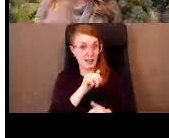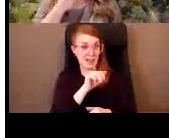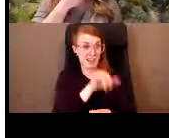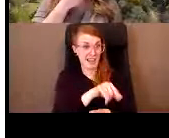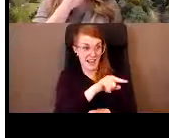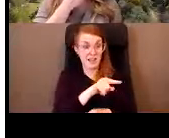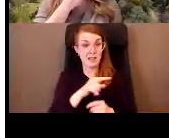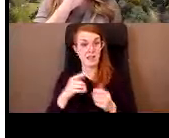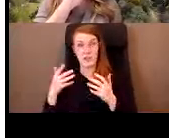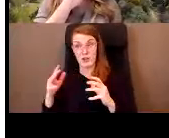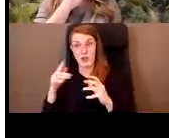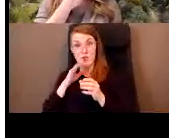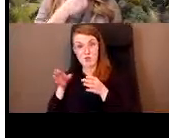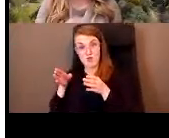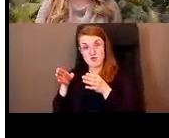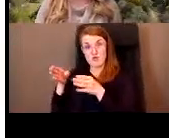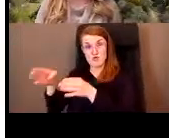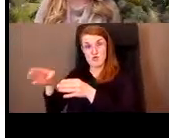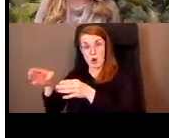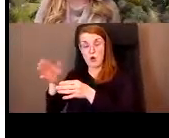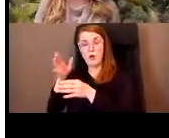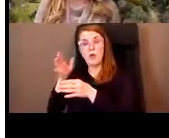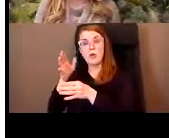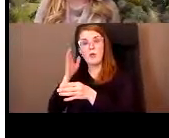road pedestrian and bike access only.